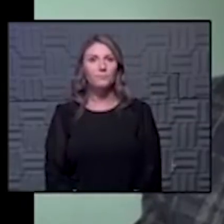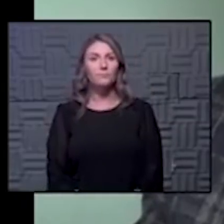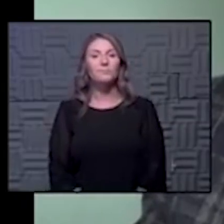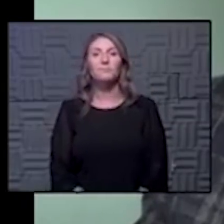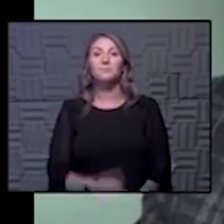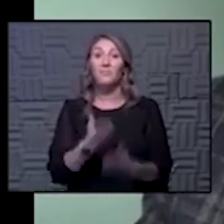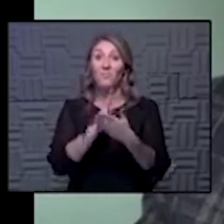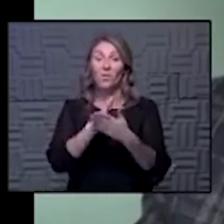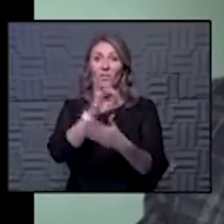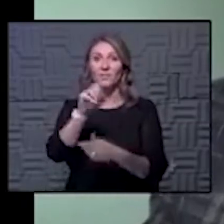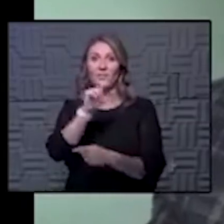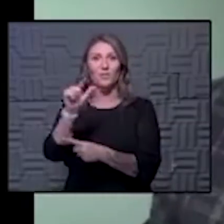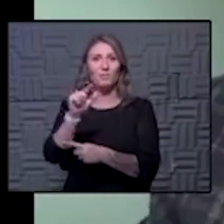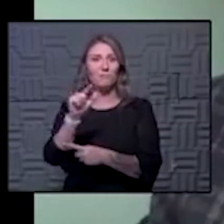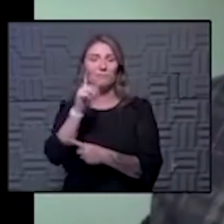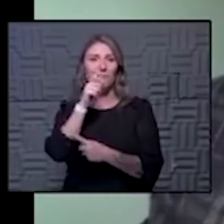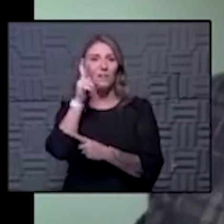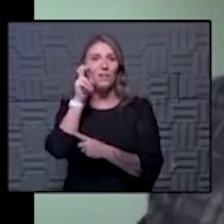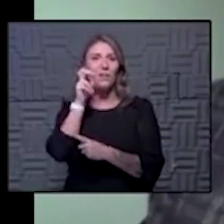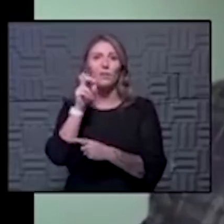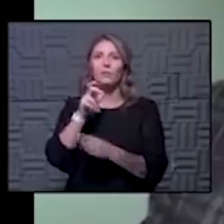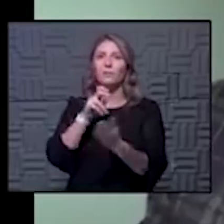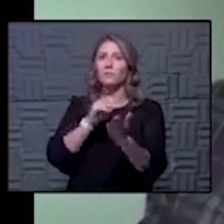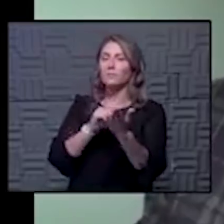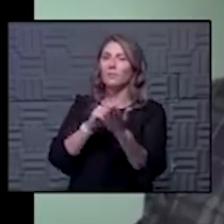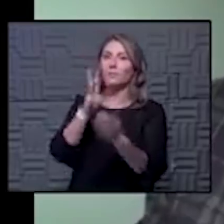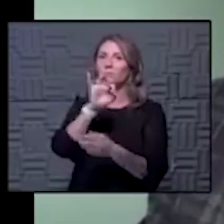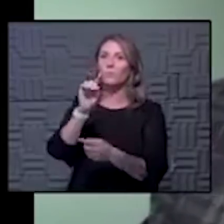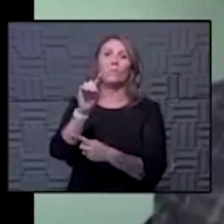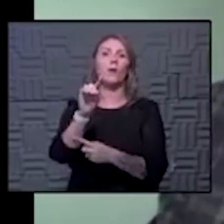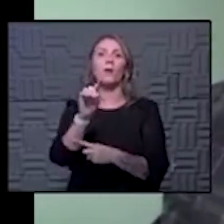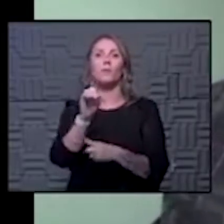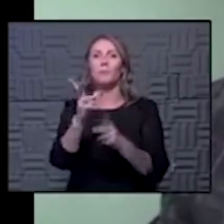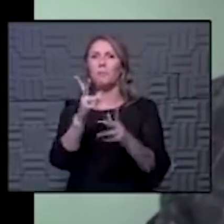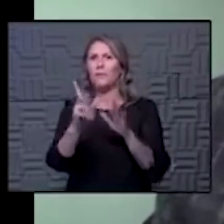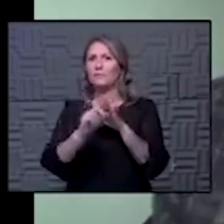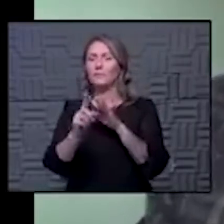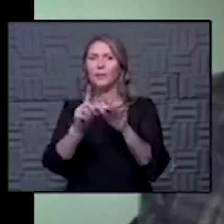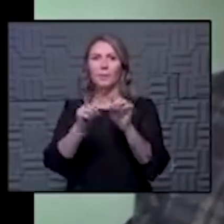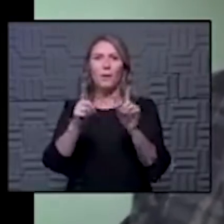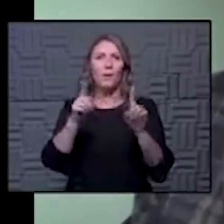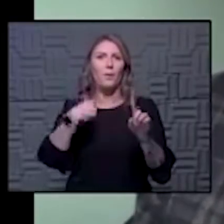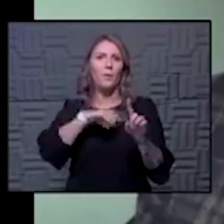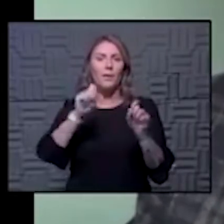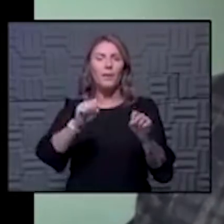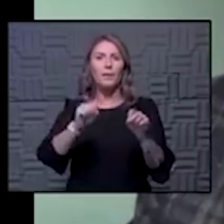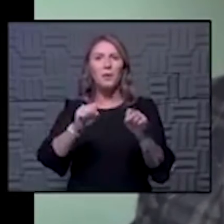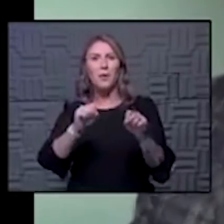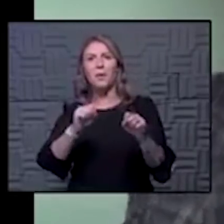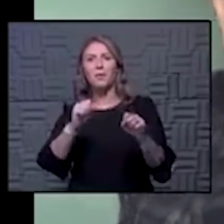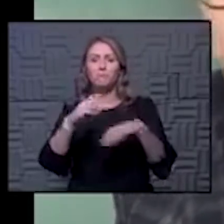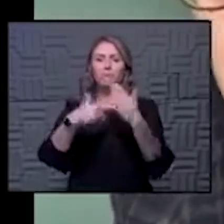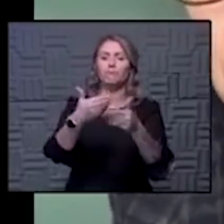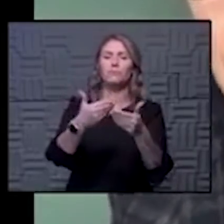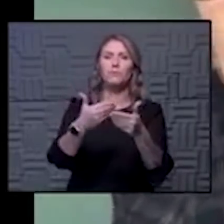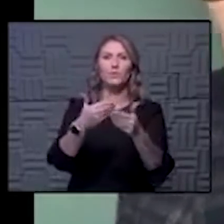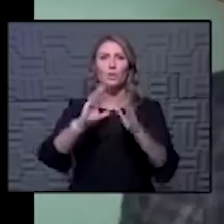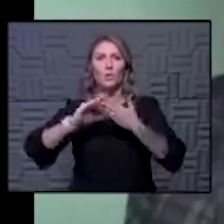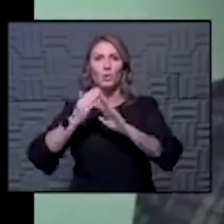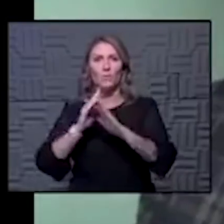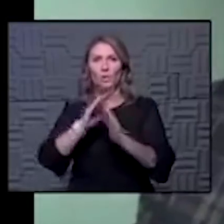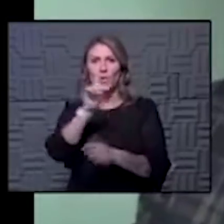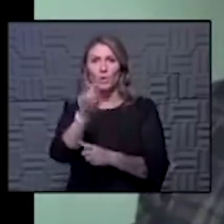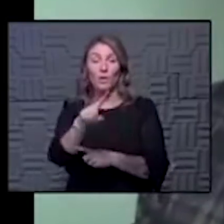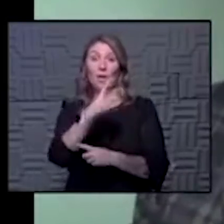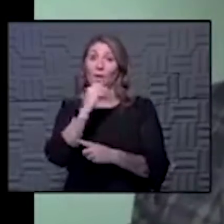All right, Jill, I'm not hearing any. I know Dr. Wild may have to fly for a minute, but we can keep going a little while. We're just getting to our community questions. So.